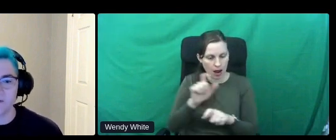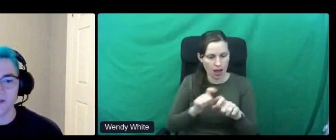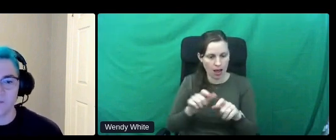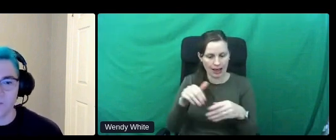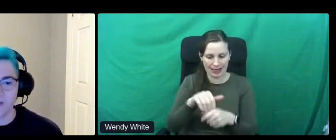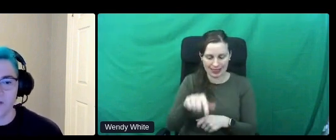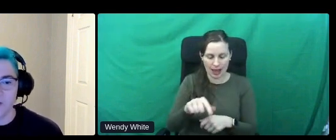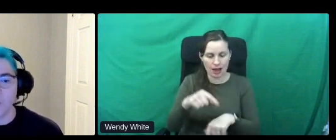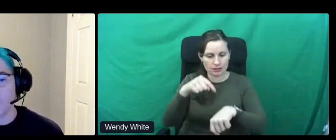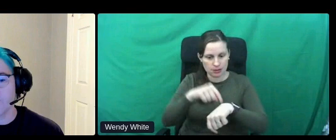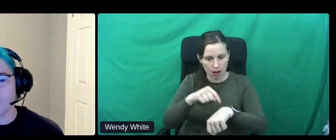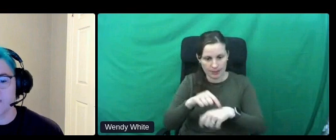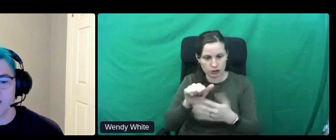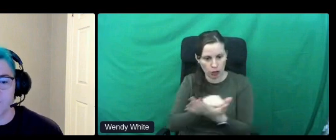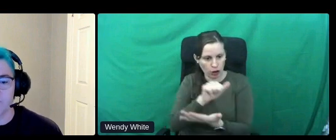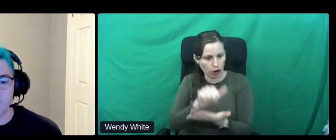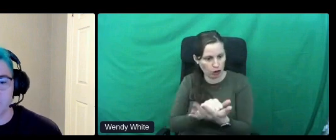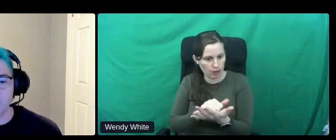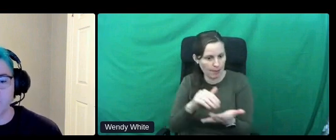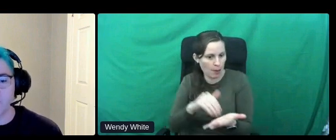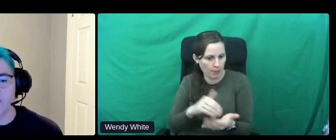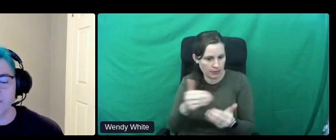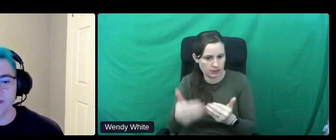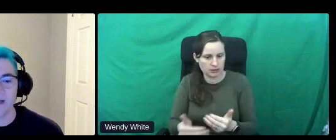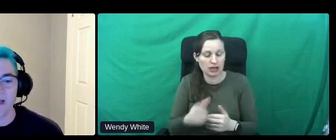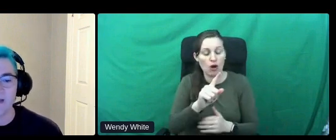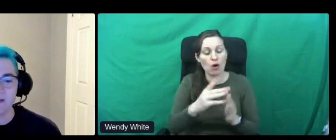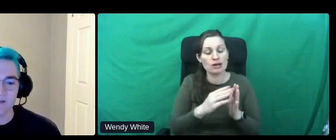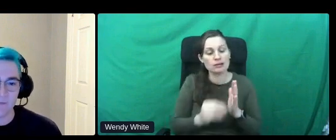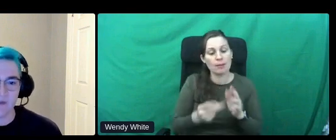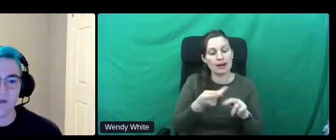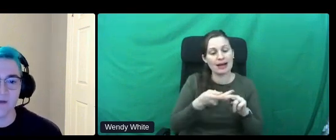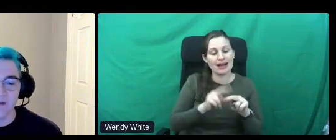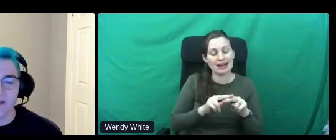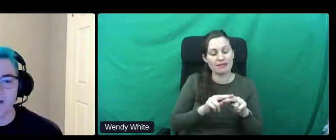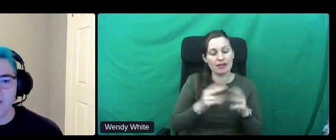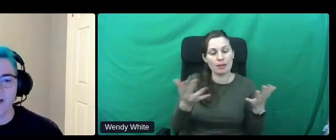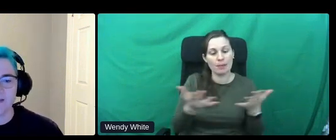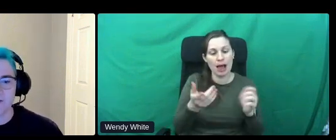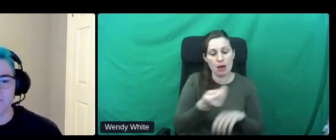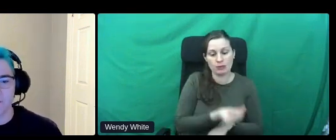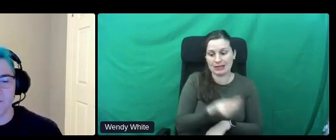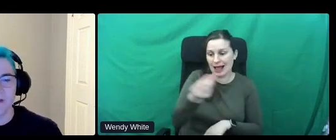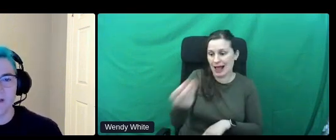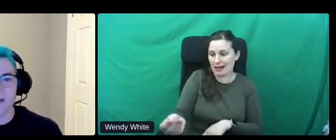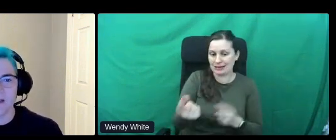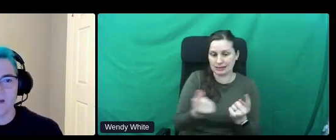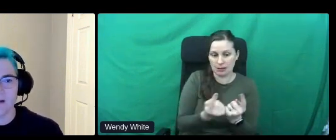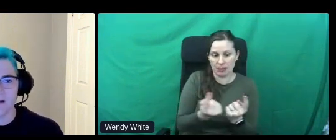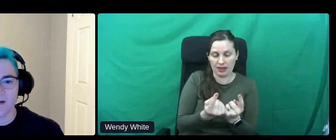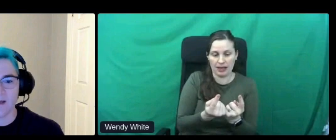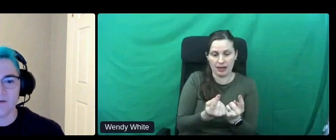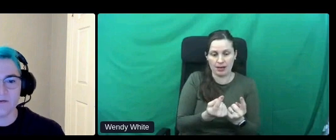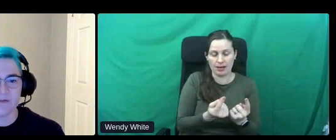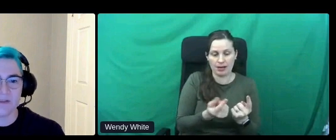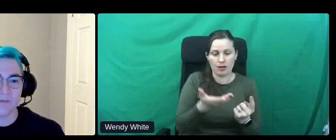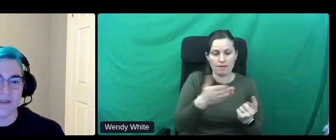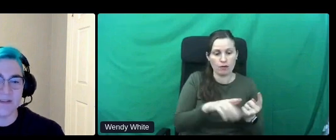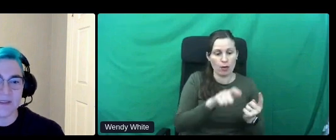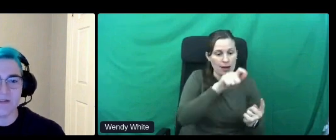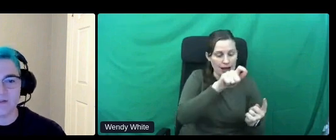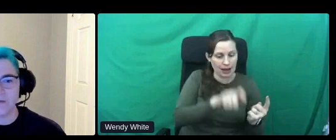to the correct moment. Or for example, if a player is handed something and it passes from a character